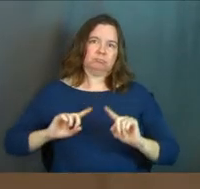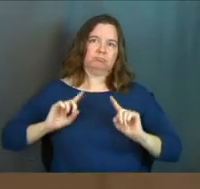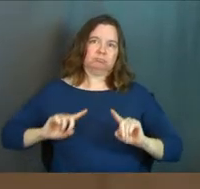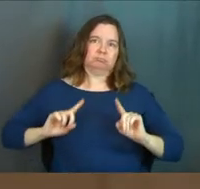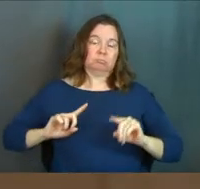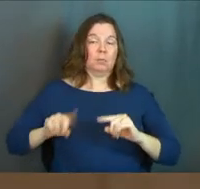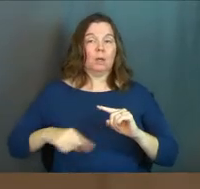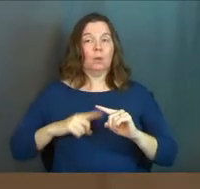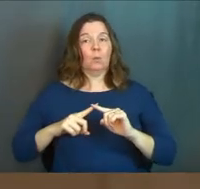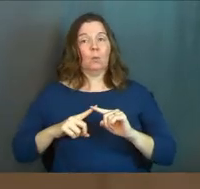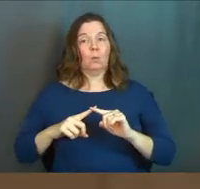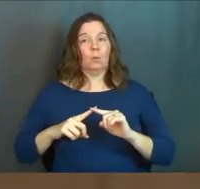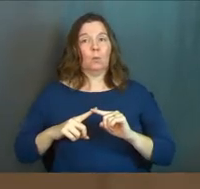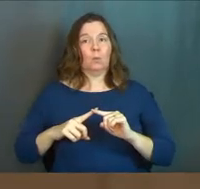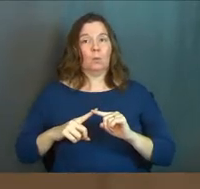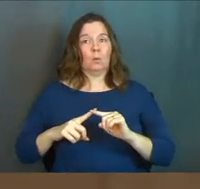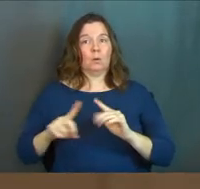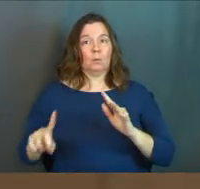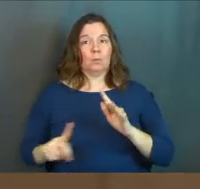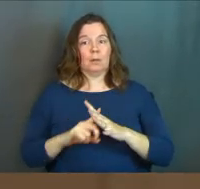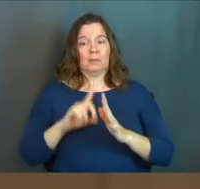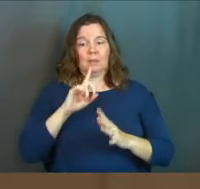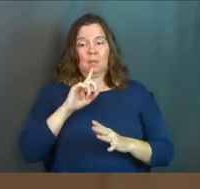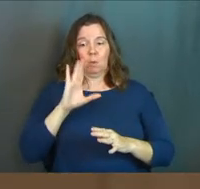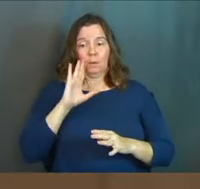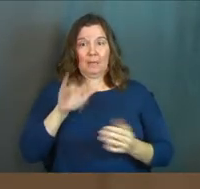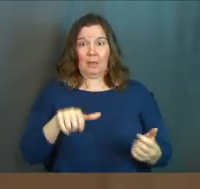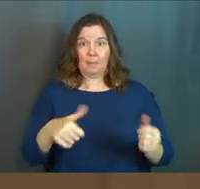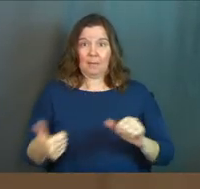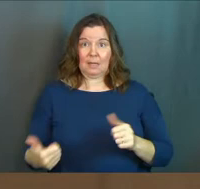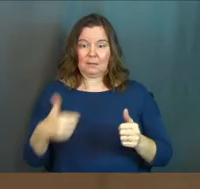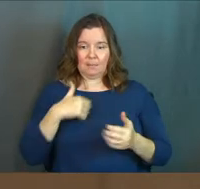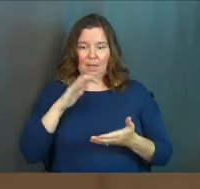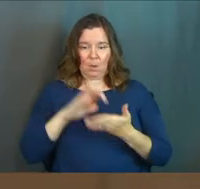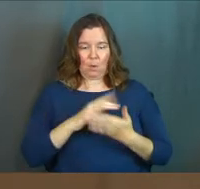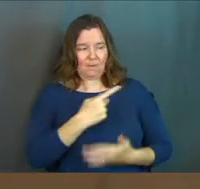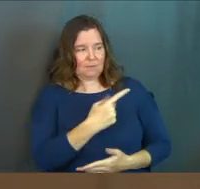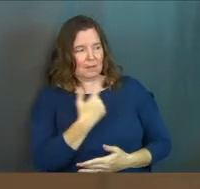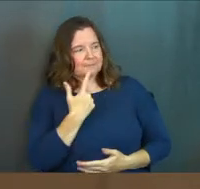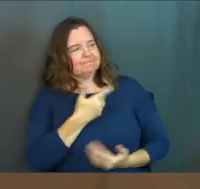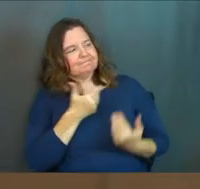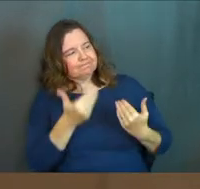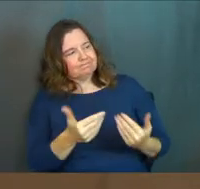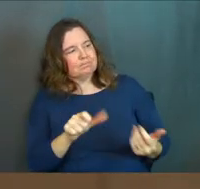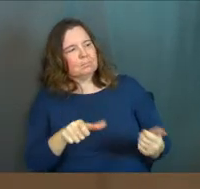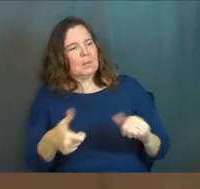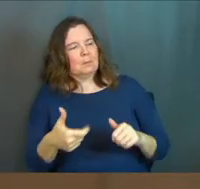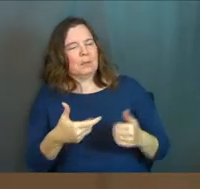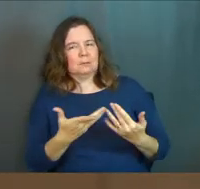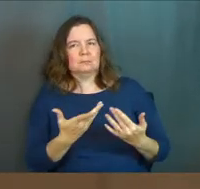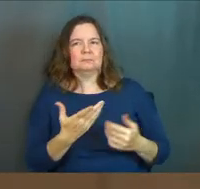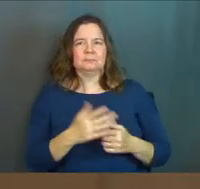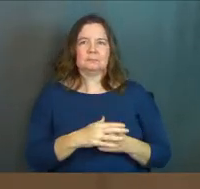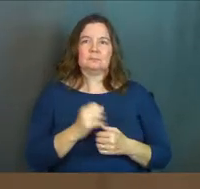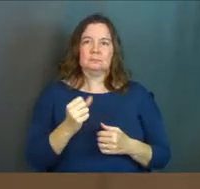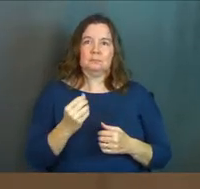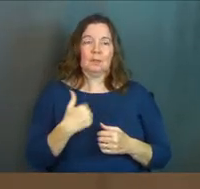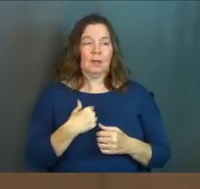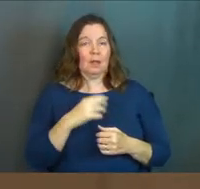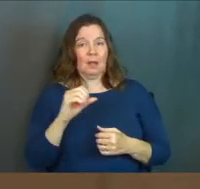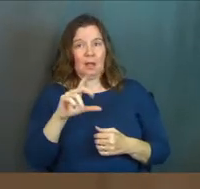then when it was brought up that there was going to be a baptism, my wife and I said, well, let's get baptized together.